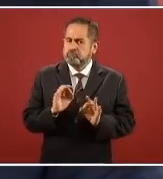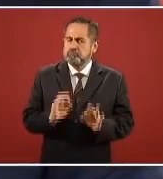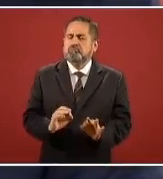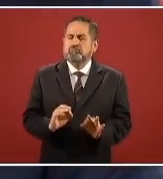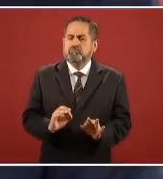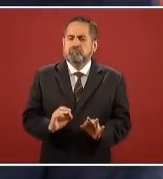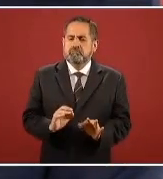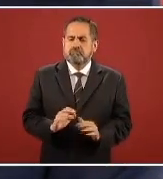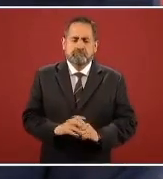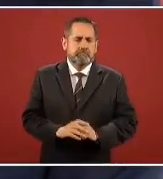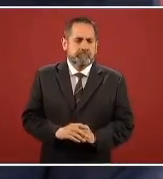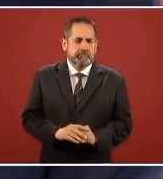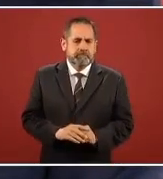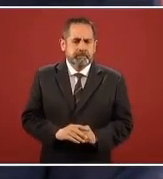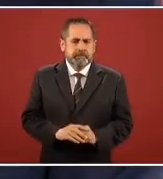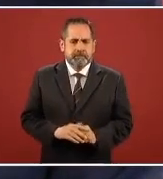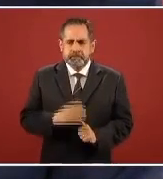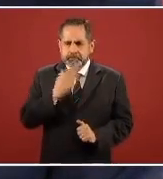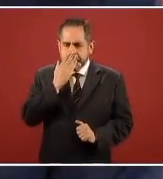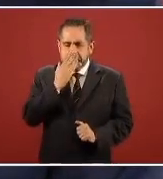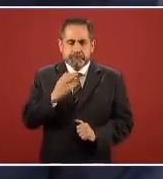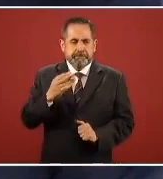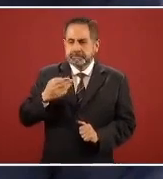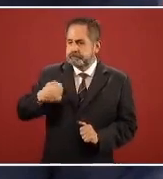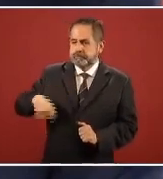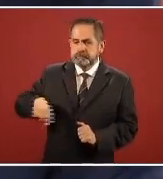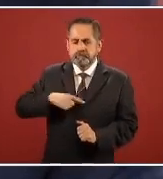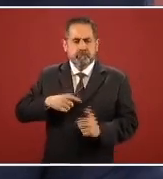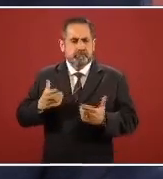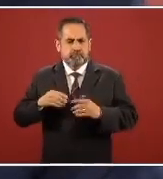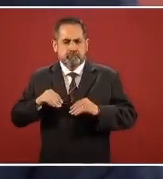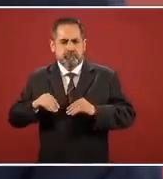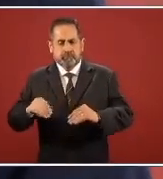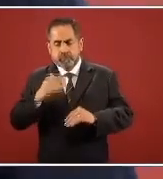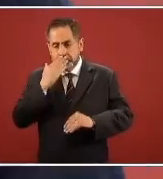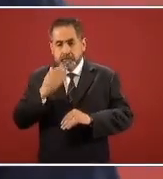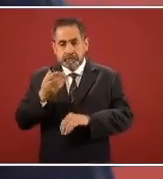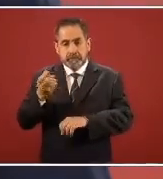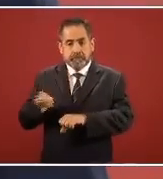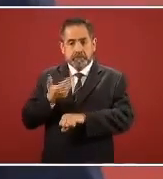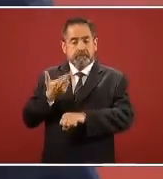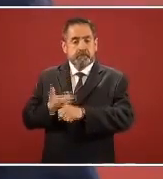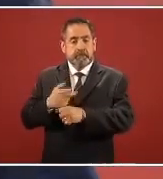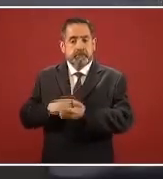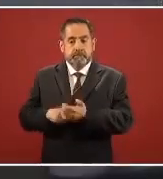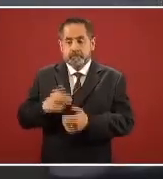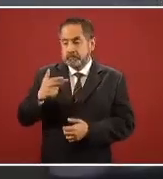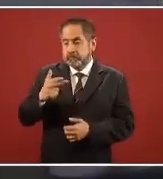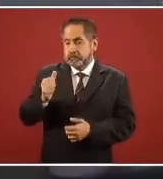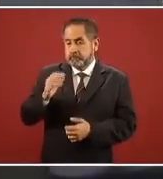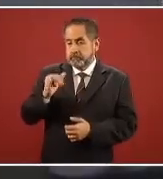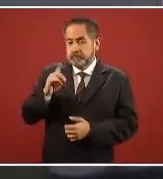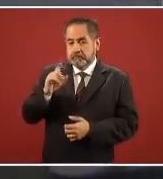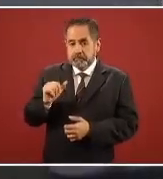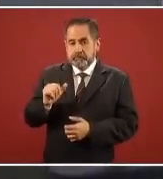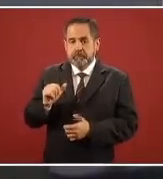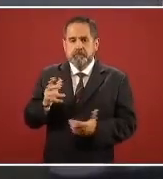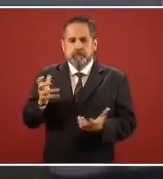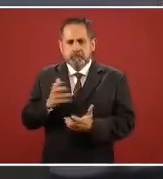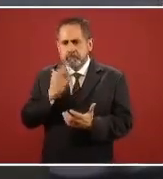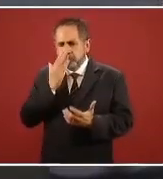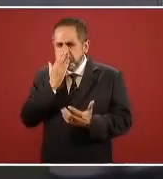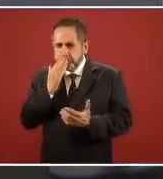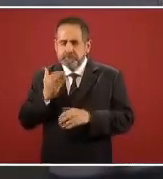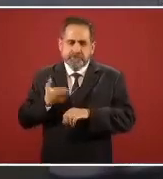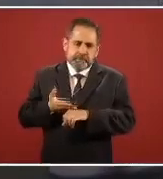sí se ha actuado bien. We la have acted Hacienda, well with the Secretary of Hacienda.